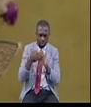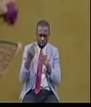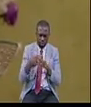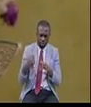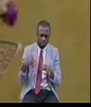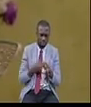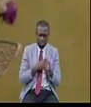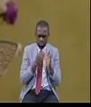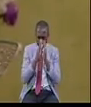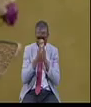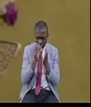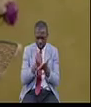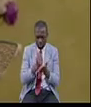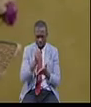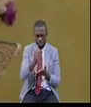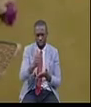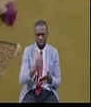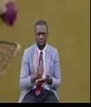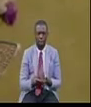Amen.